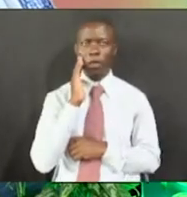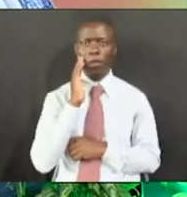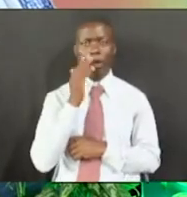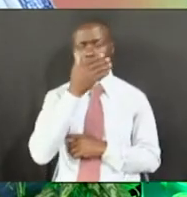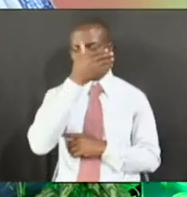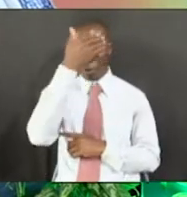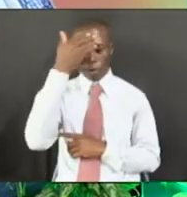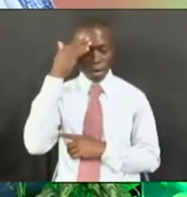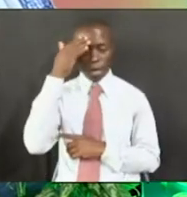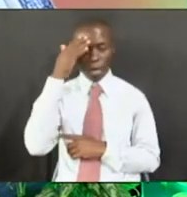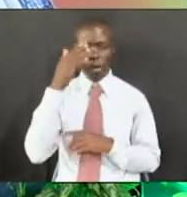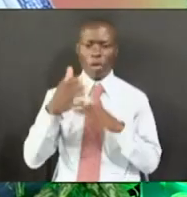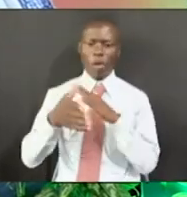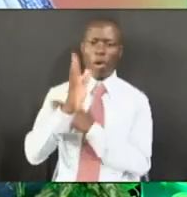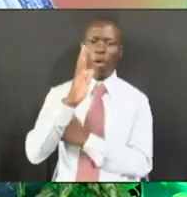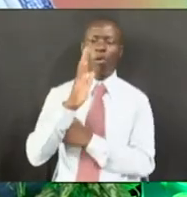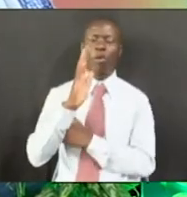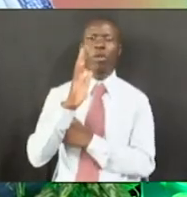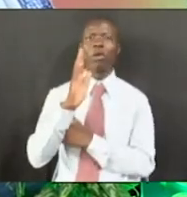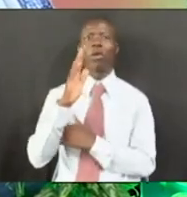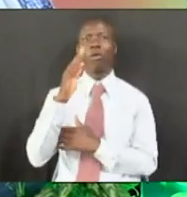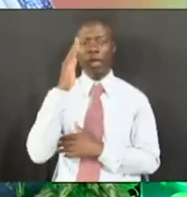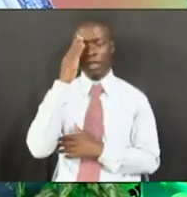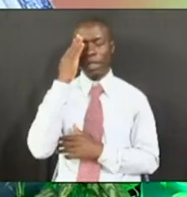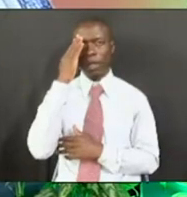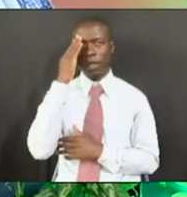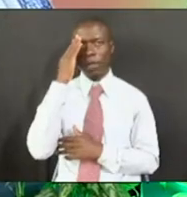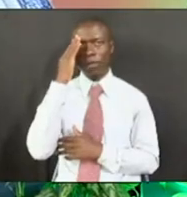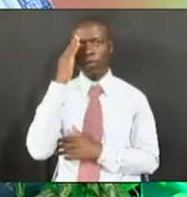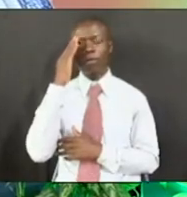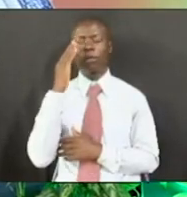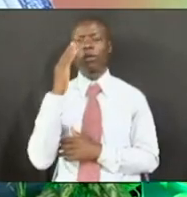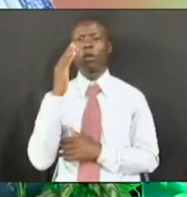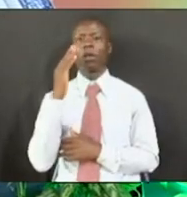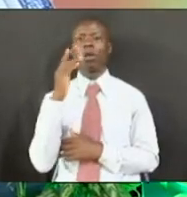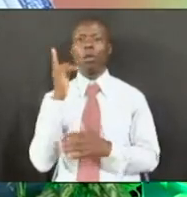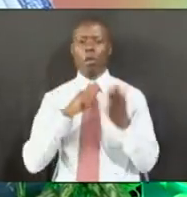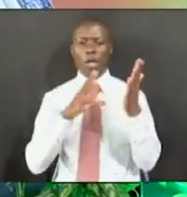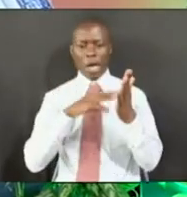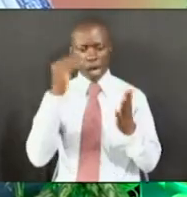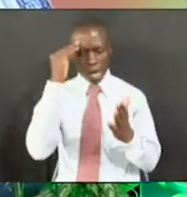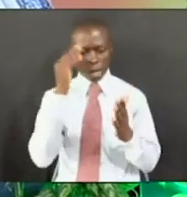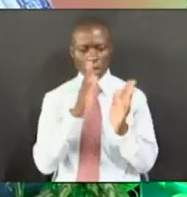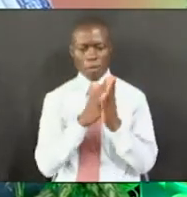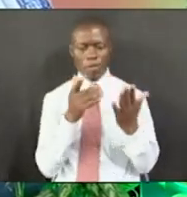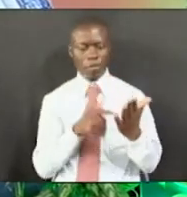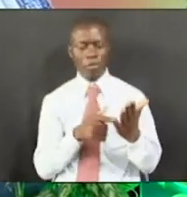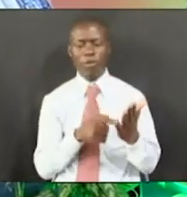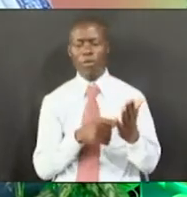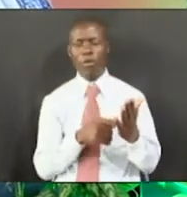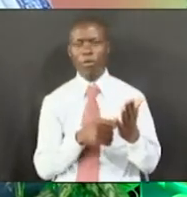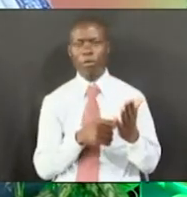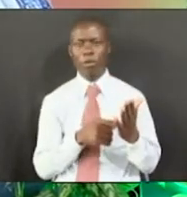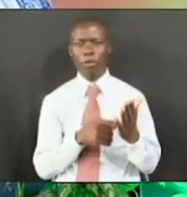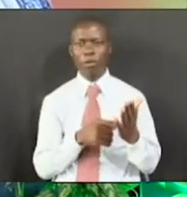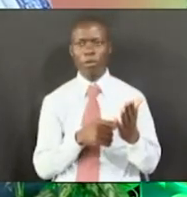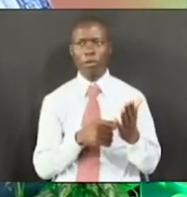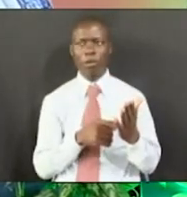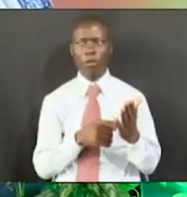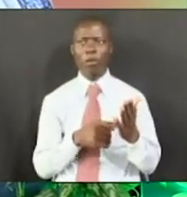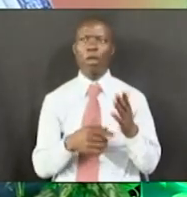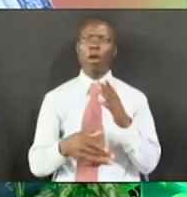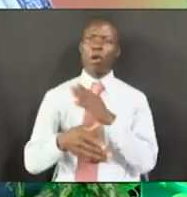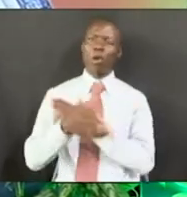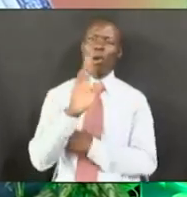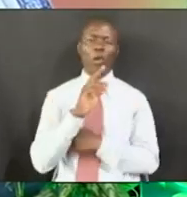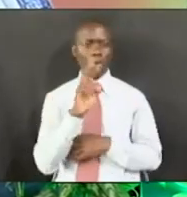forgot the God of Israel. But there's something that I love in this book which troubles me. Then God was